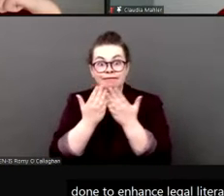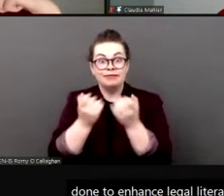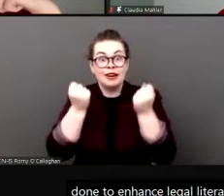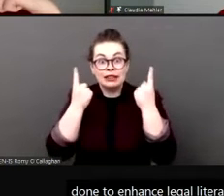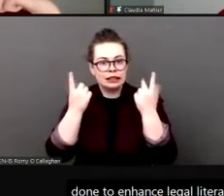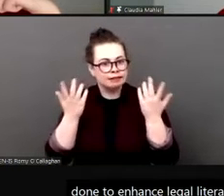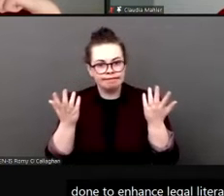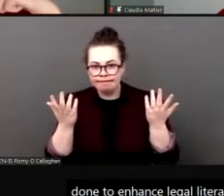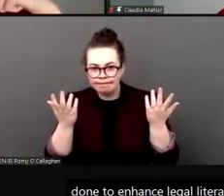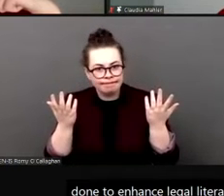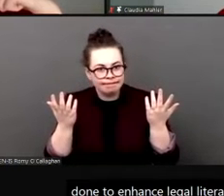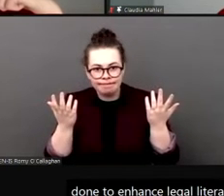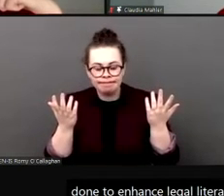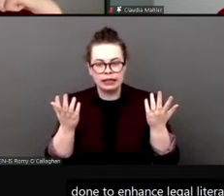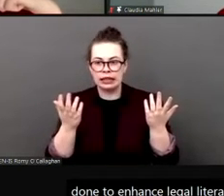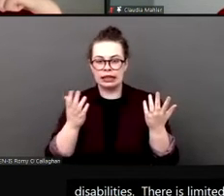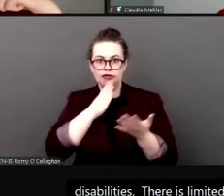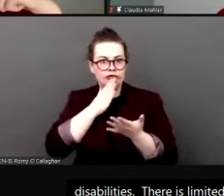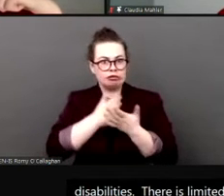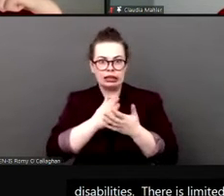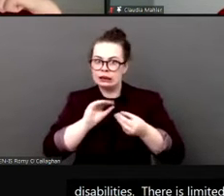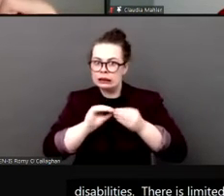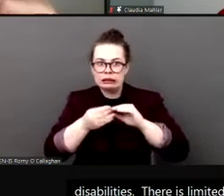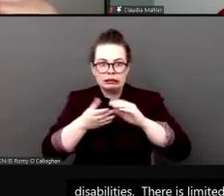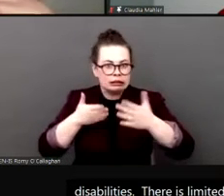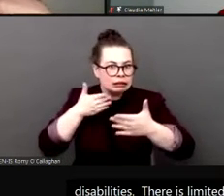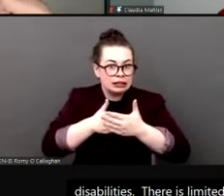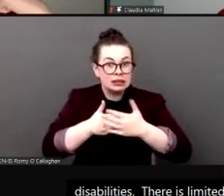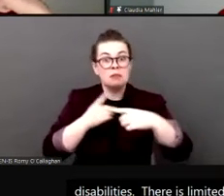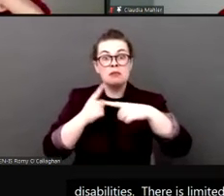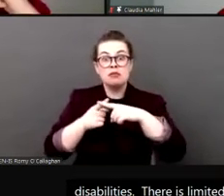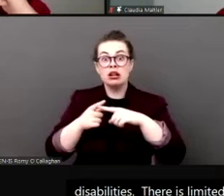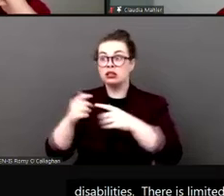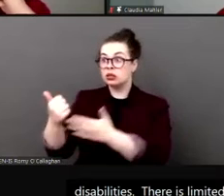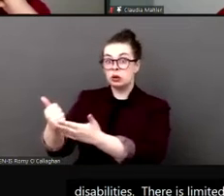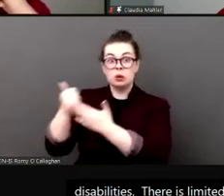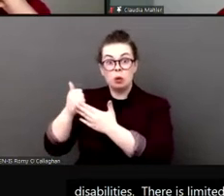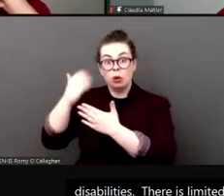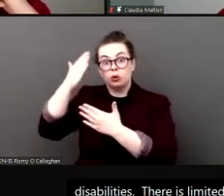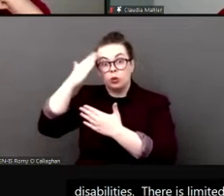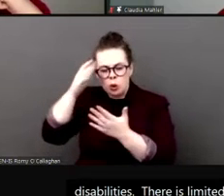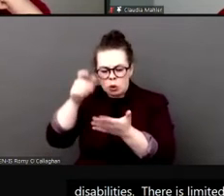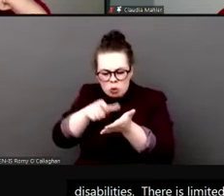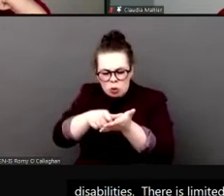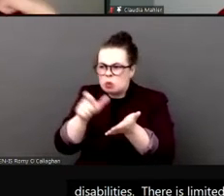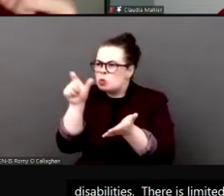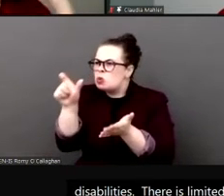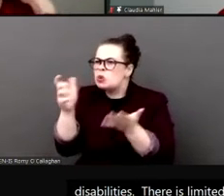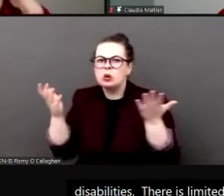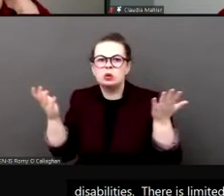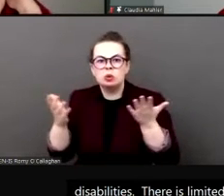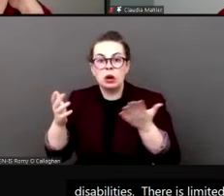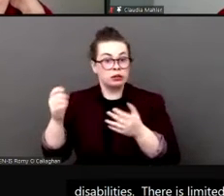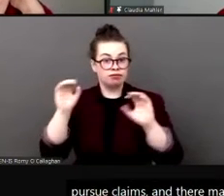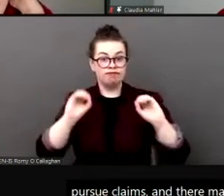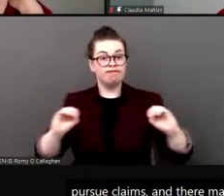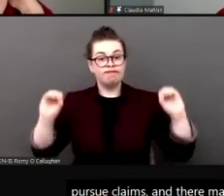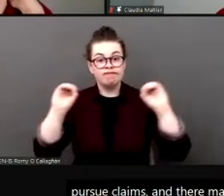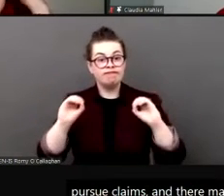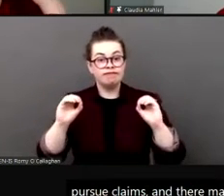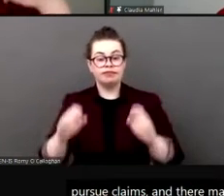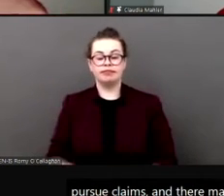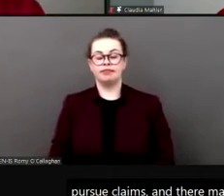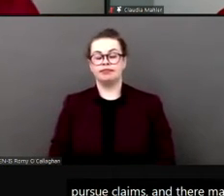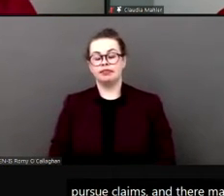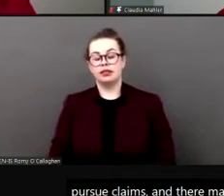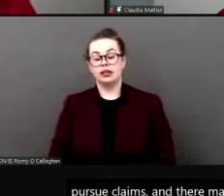in order to pursue claims, and there may be some positive deterrents in going to court. For example, after